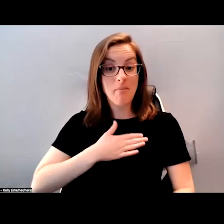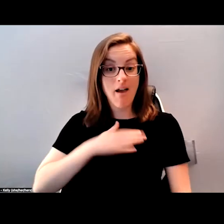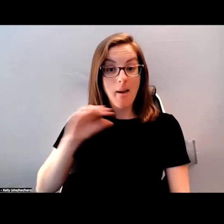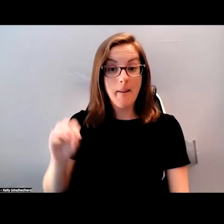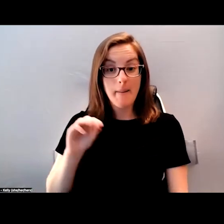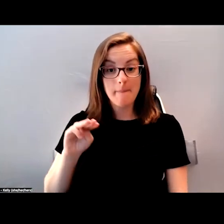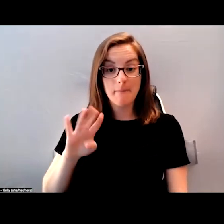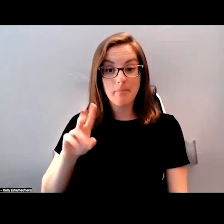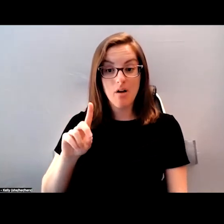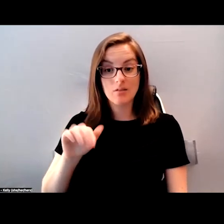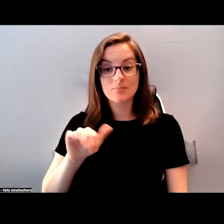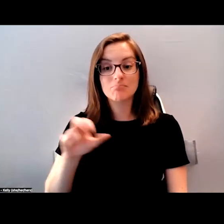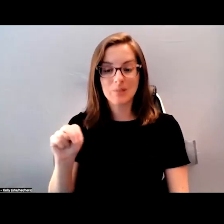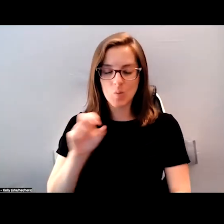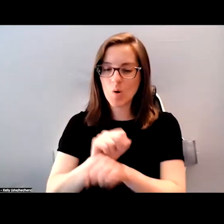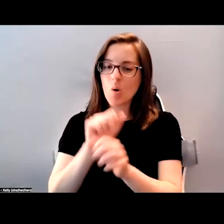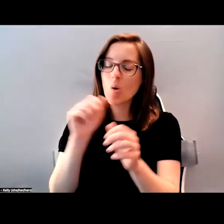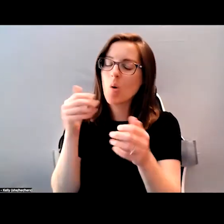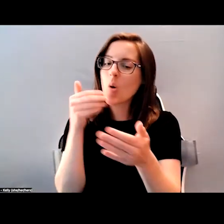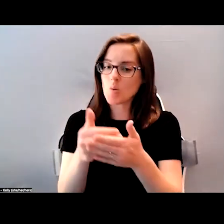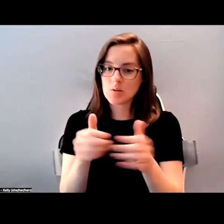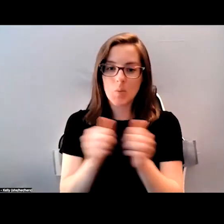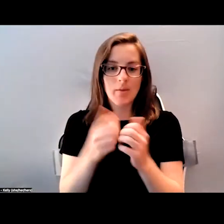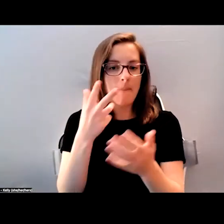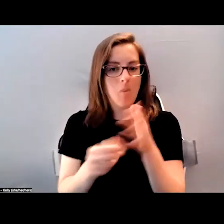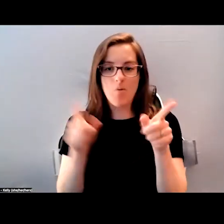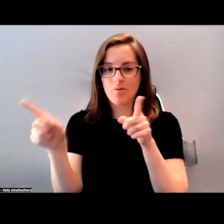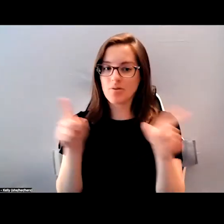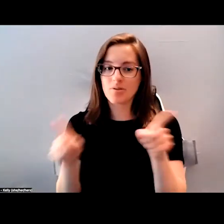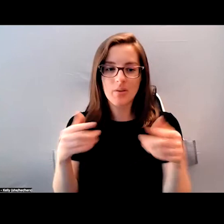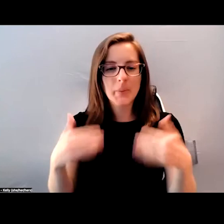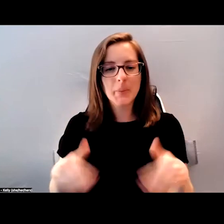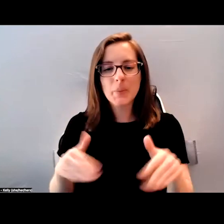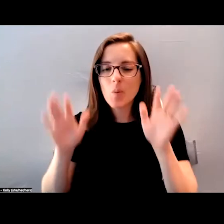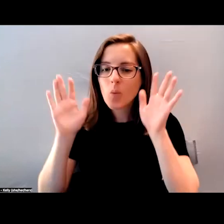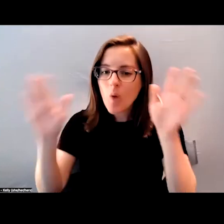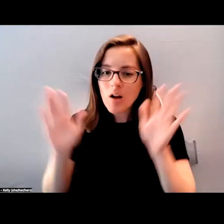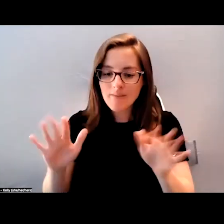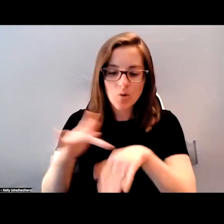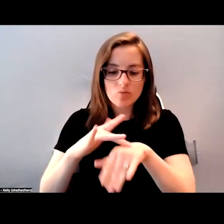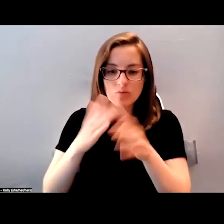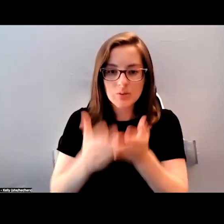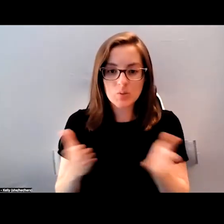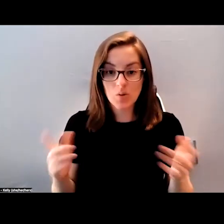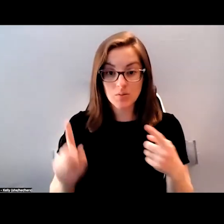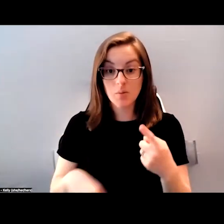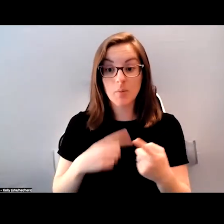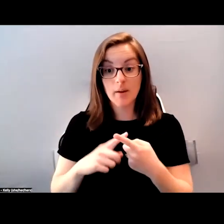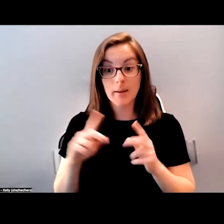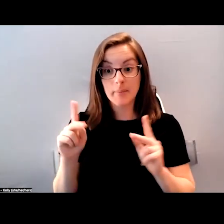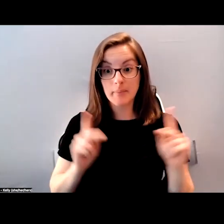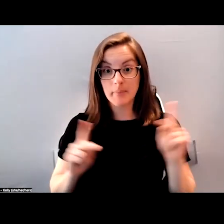Healthcare for All and Health Law Advocates, and they've both been excellent resources, both for when people